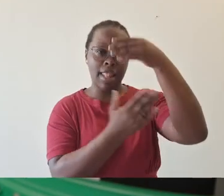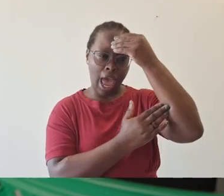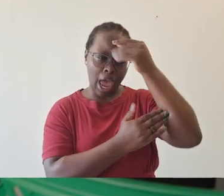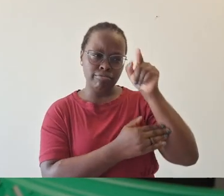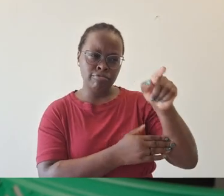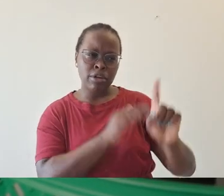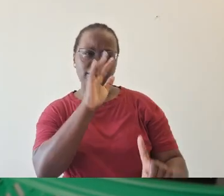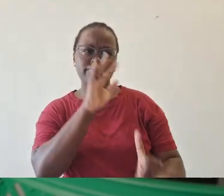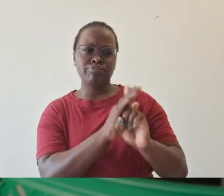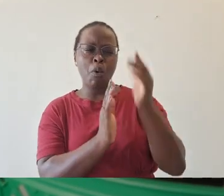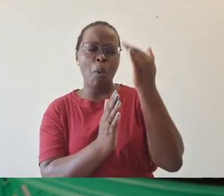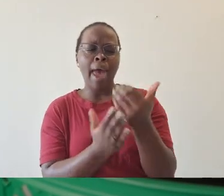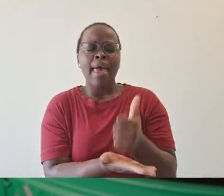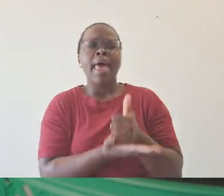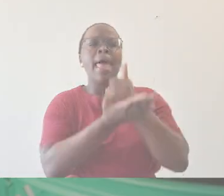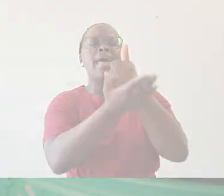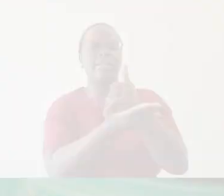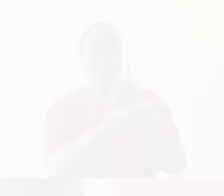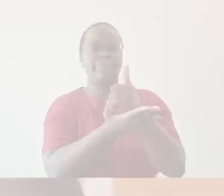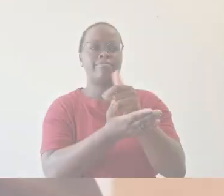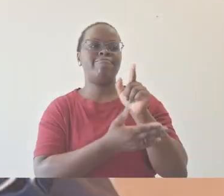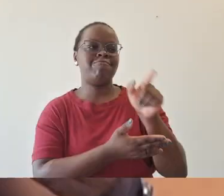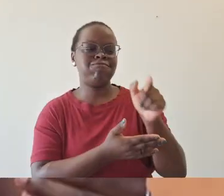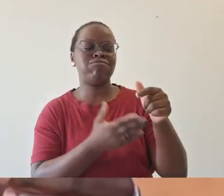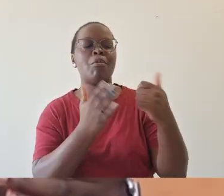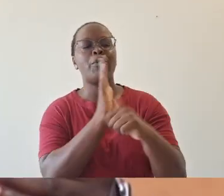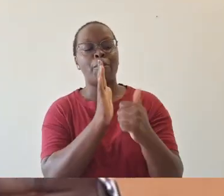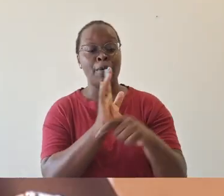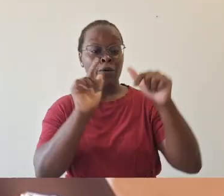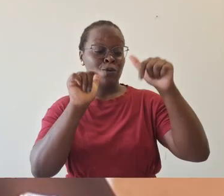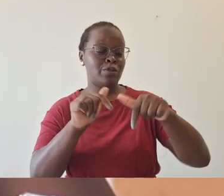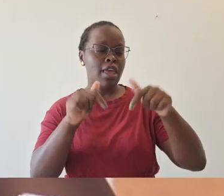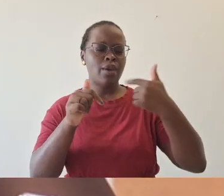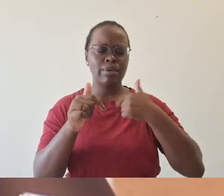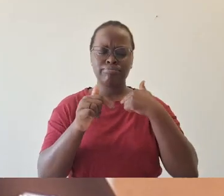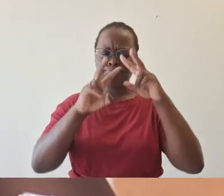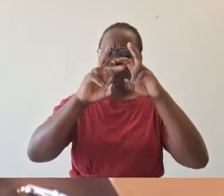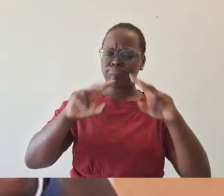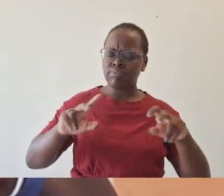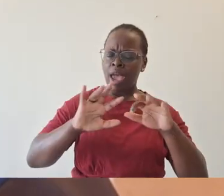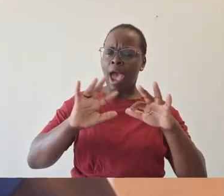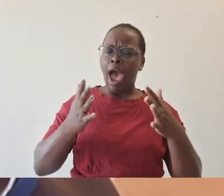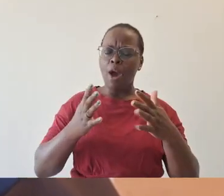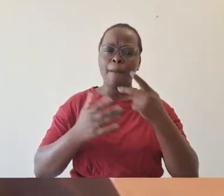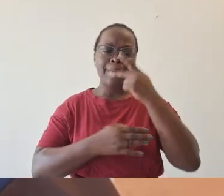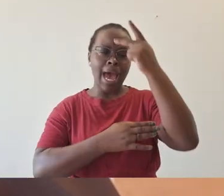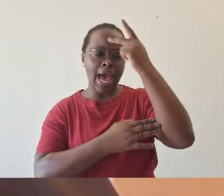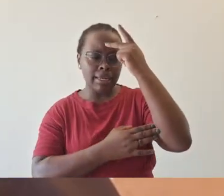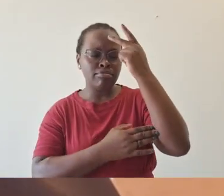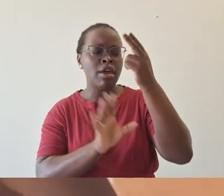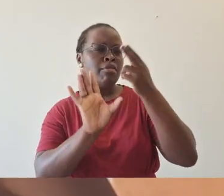work together to support learning beyond the classroom. So in this episode of EdTech Mondays Kenya, we examine what meaningful